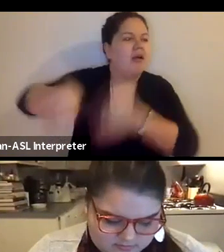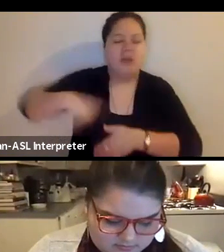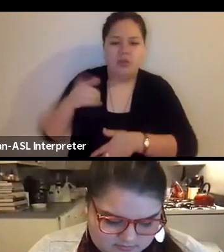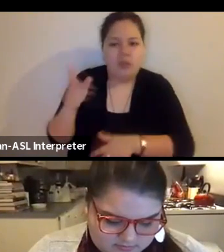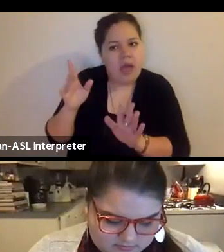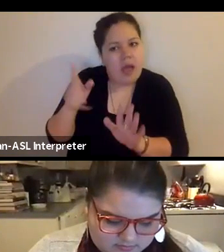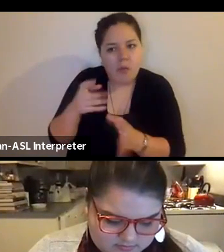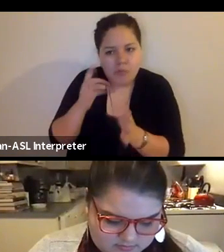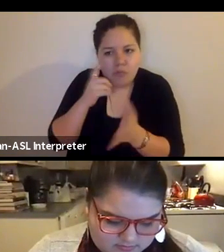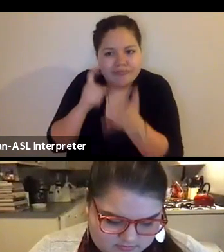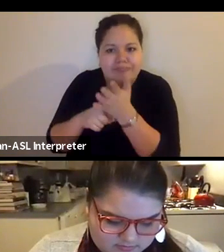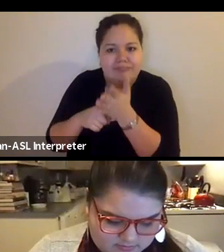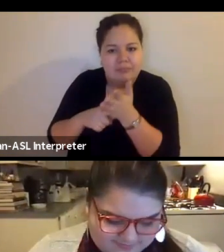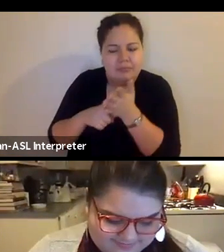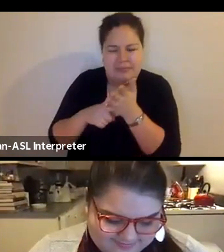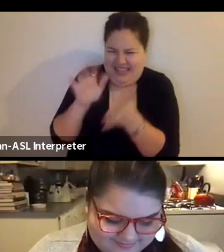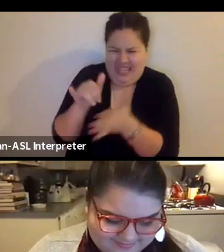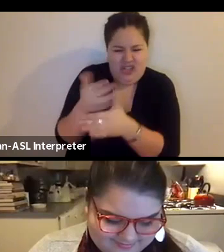and like sharing life.